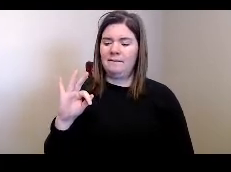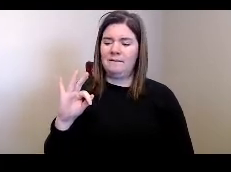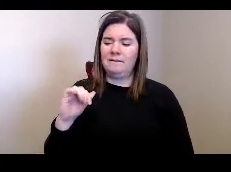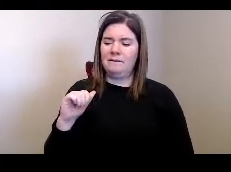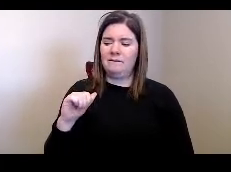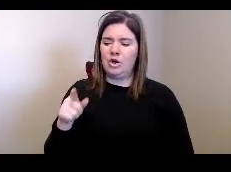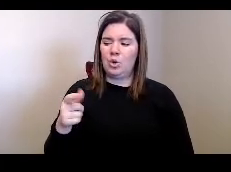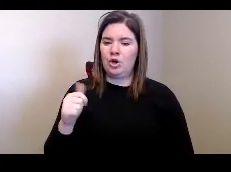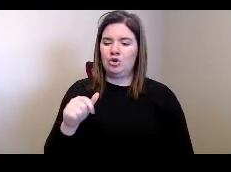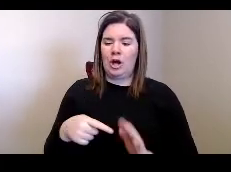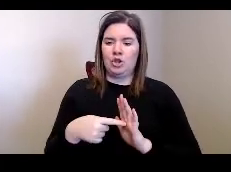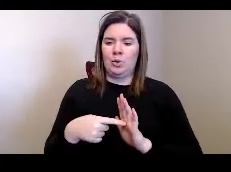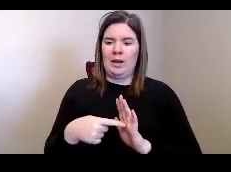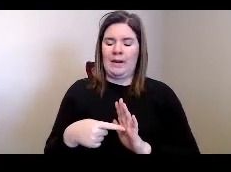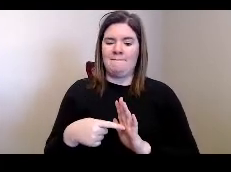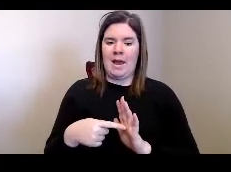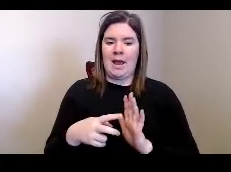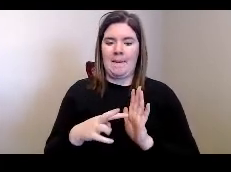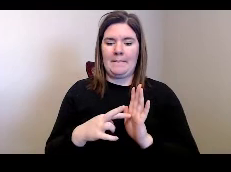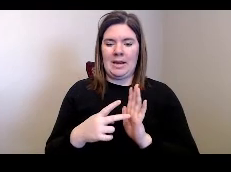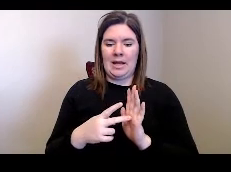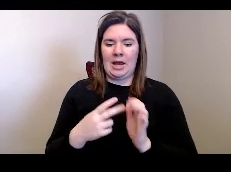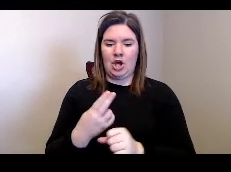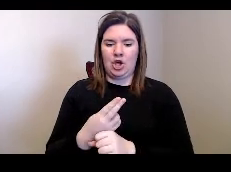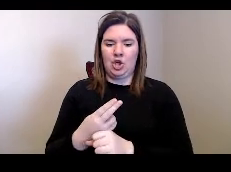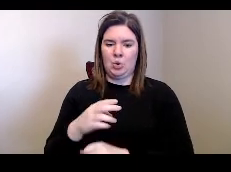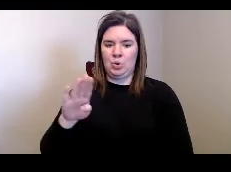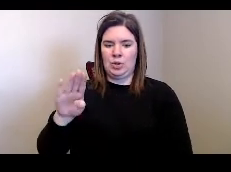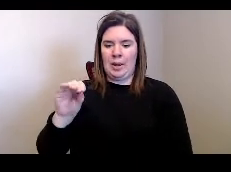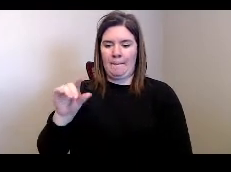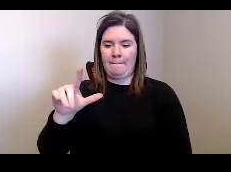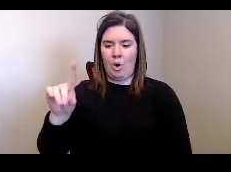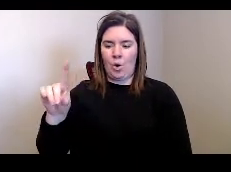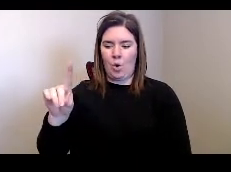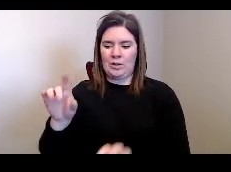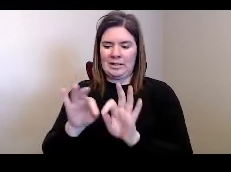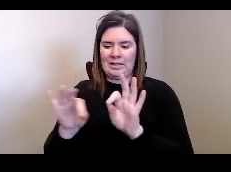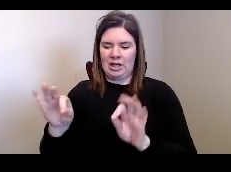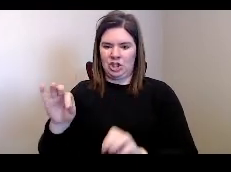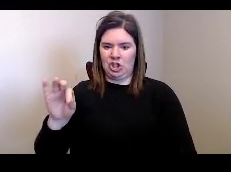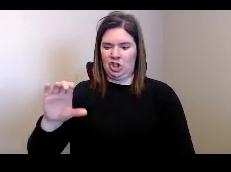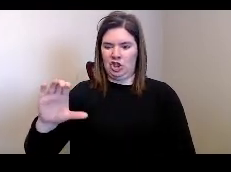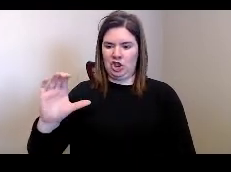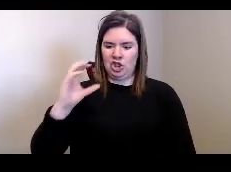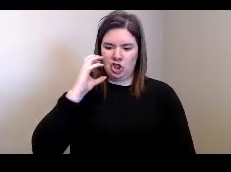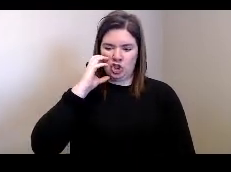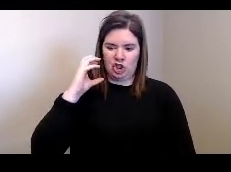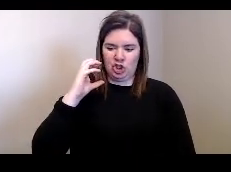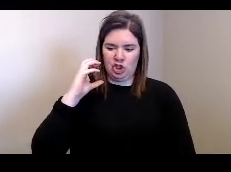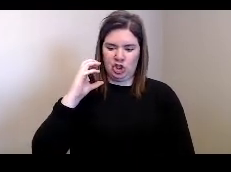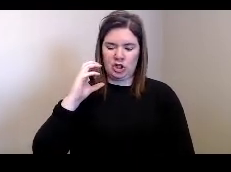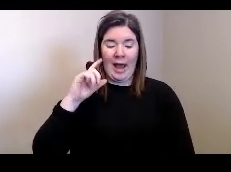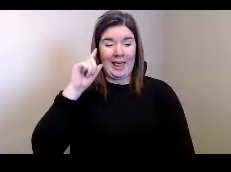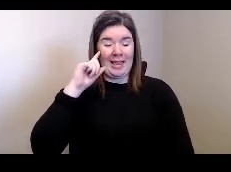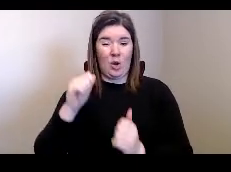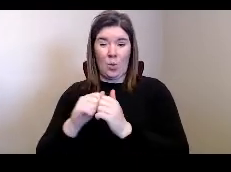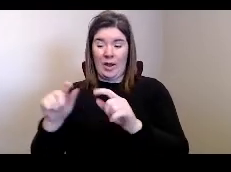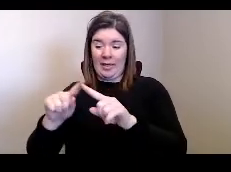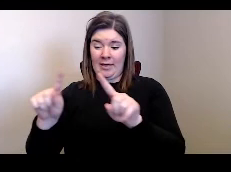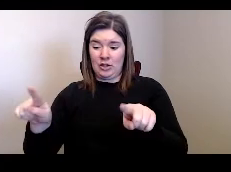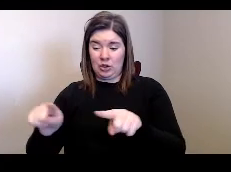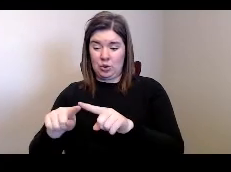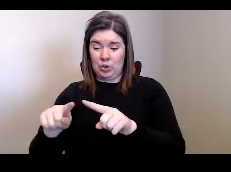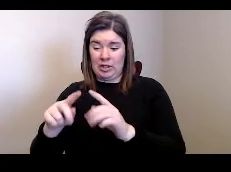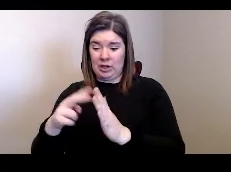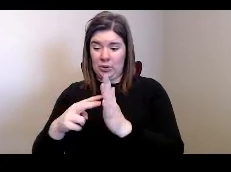conveying meaning by bolding text, for example, I do believe with the screen readers, you can get it to tell you